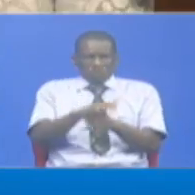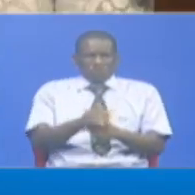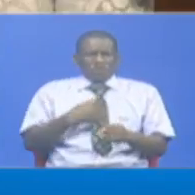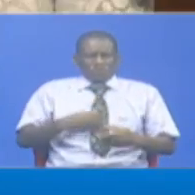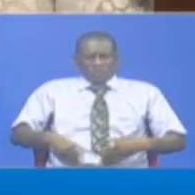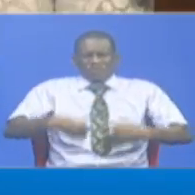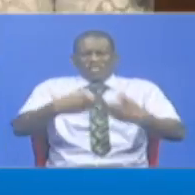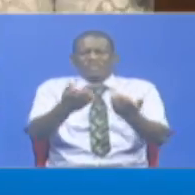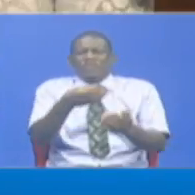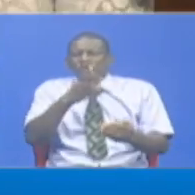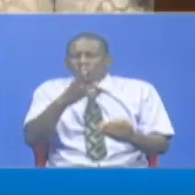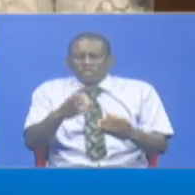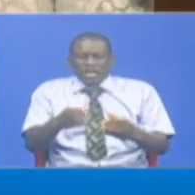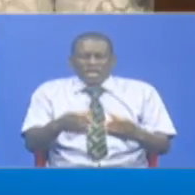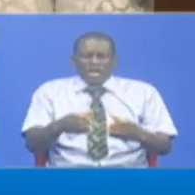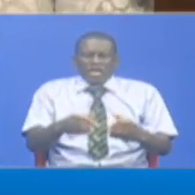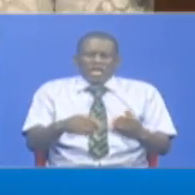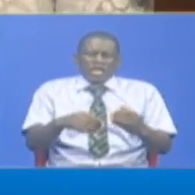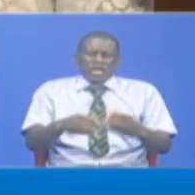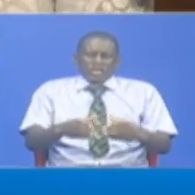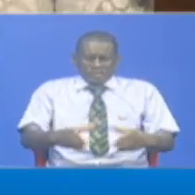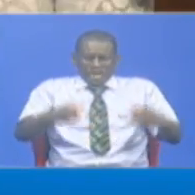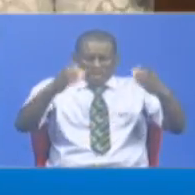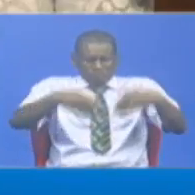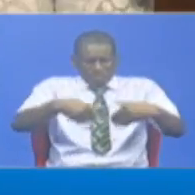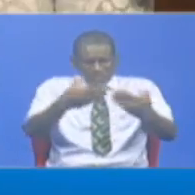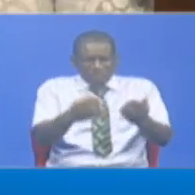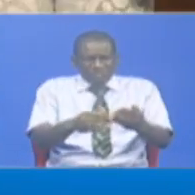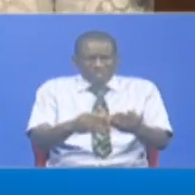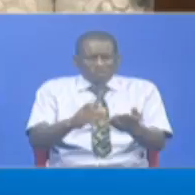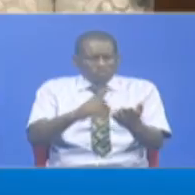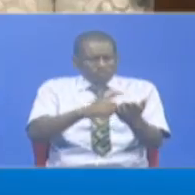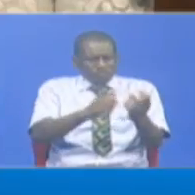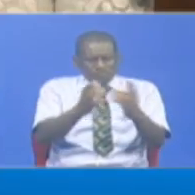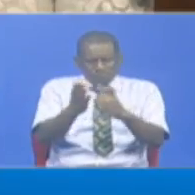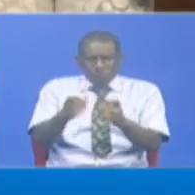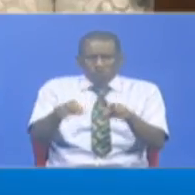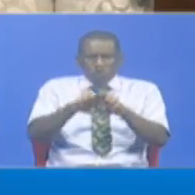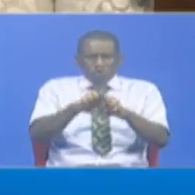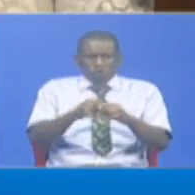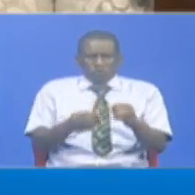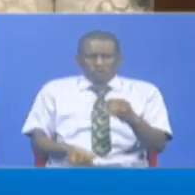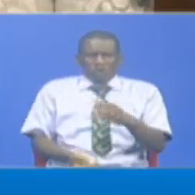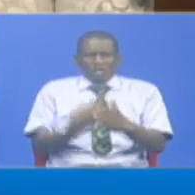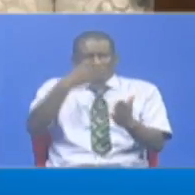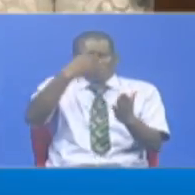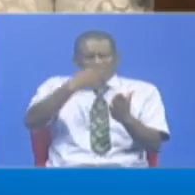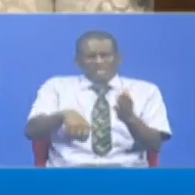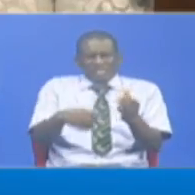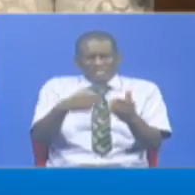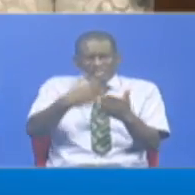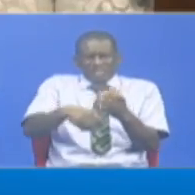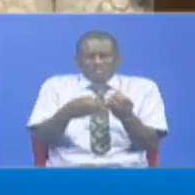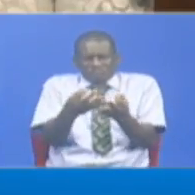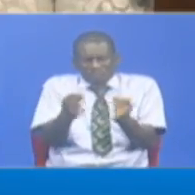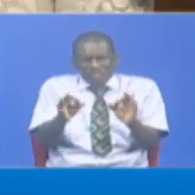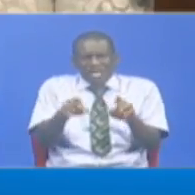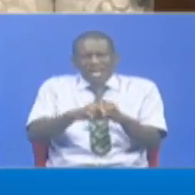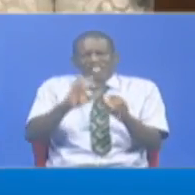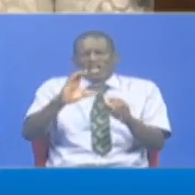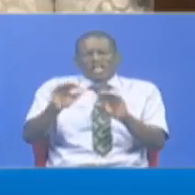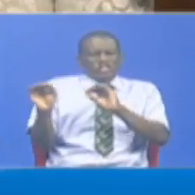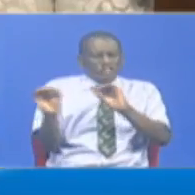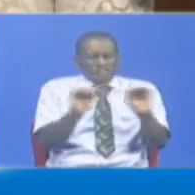distributed water points, disinfectants. We have also come with the tax relief and cash transfer so